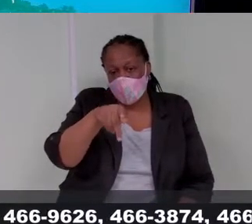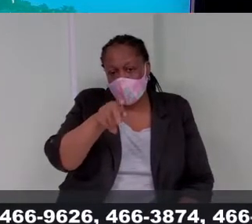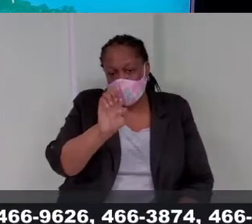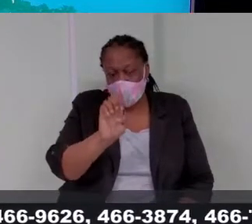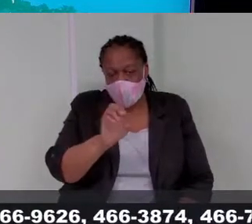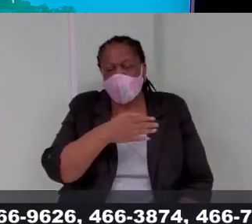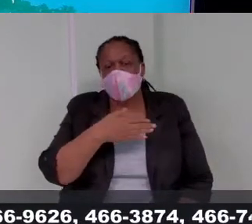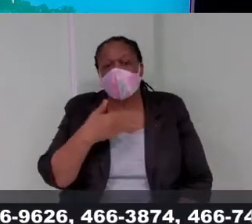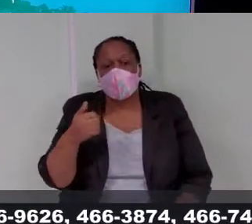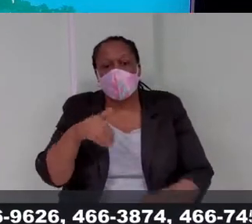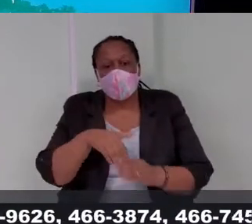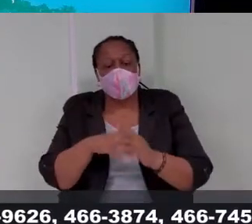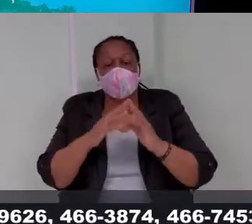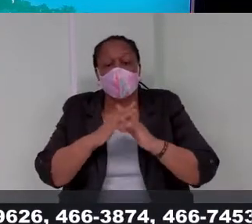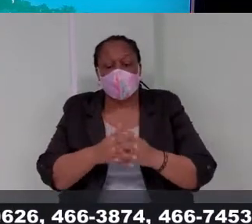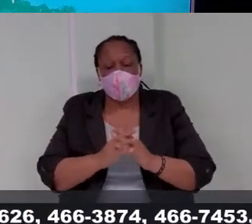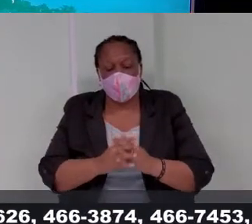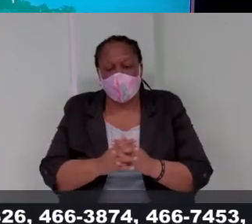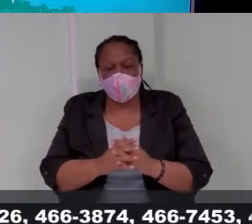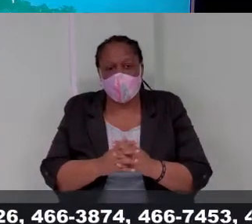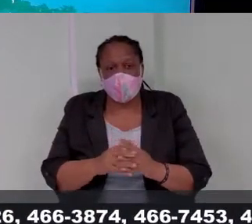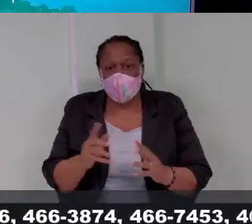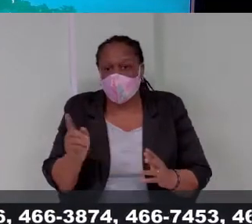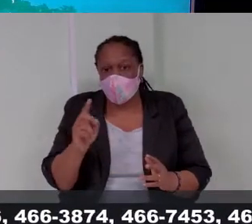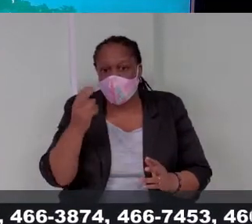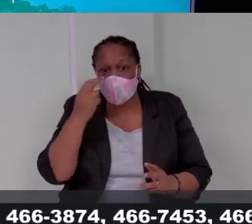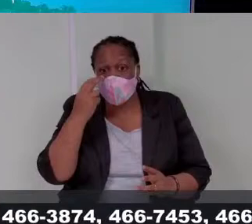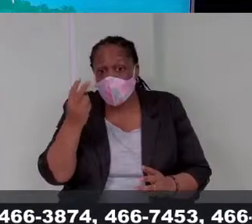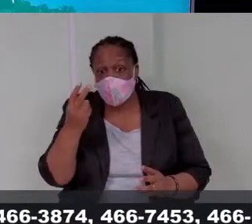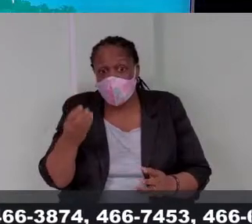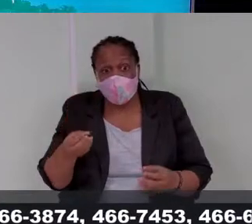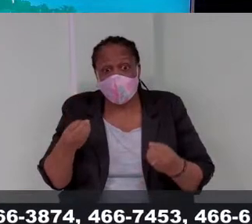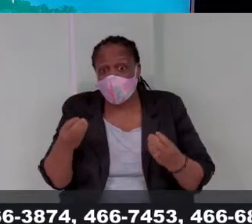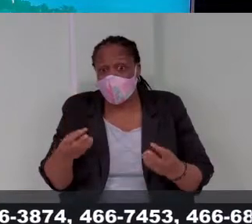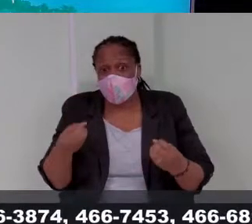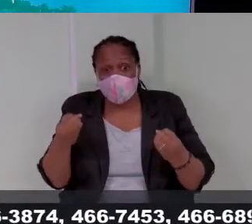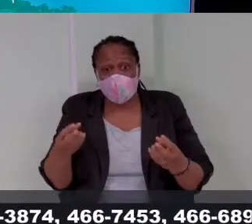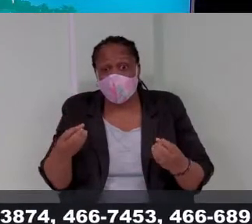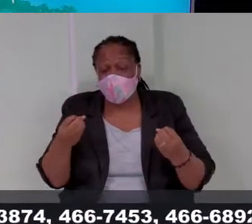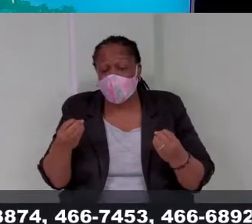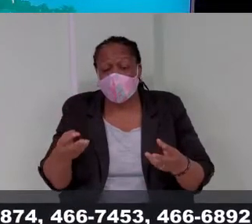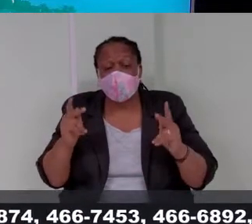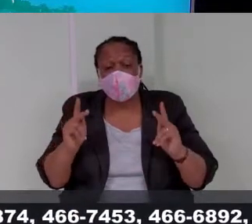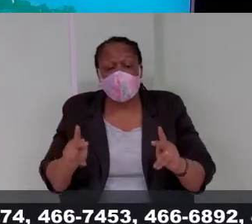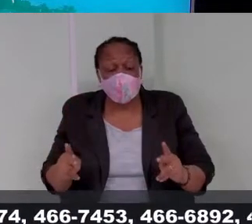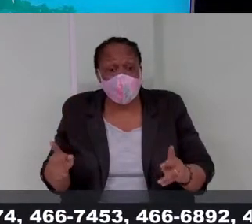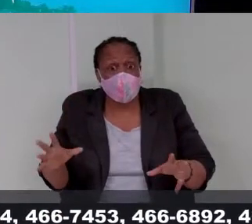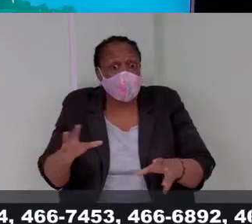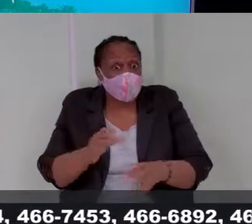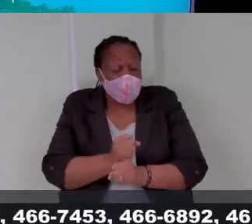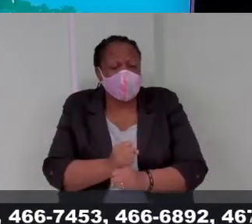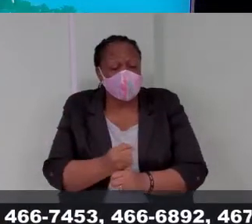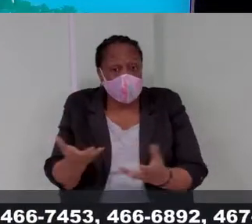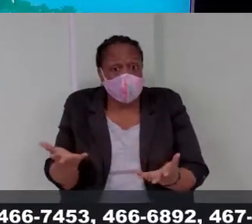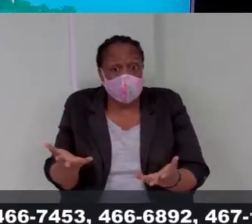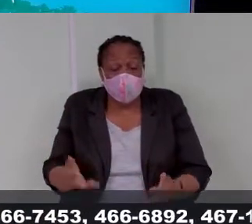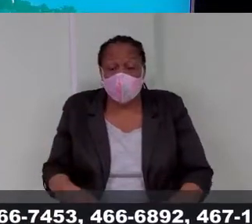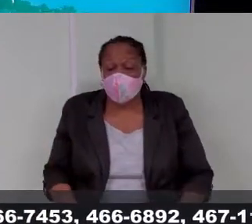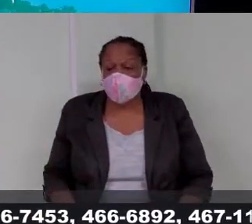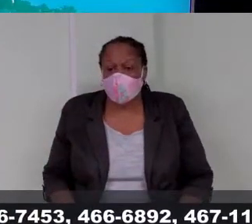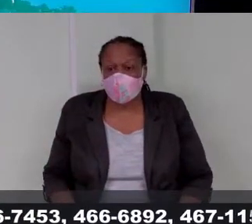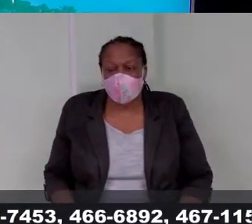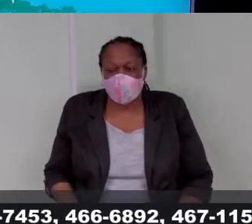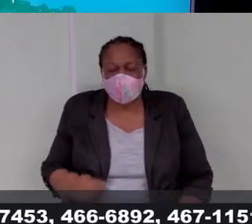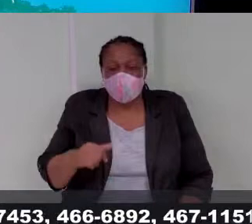States, where the virus is running rampant. And so not because here in St. Kitts